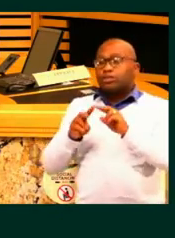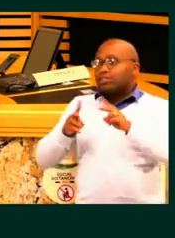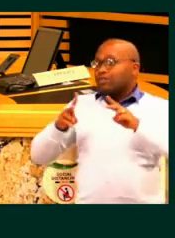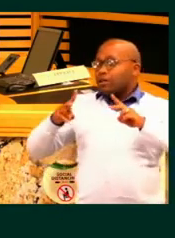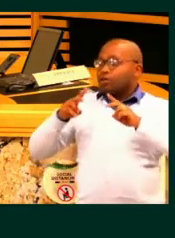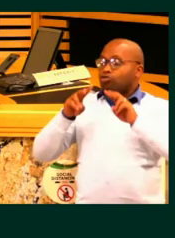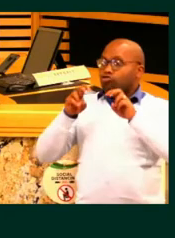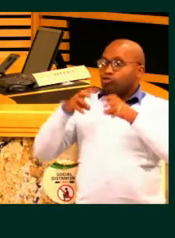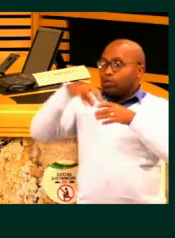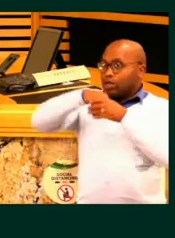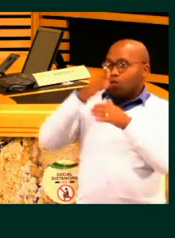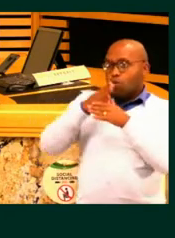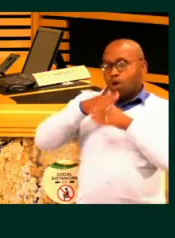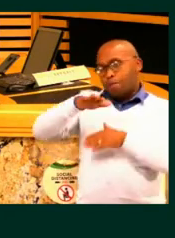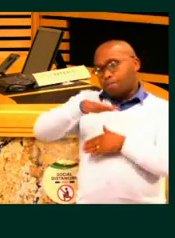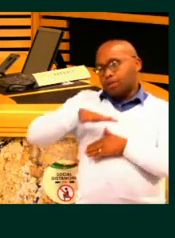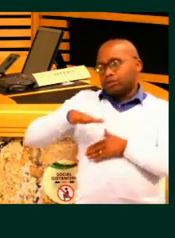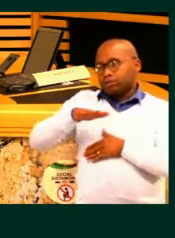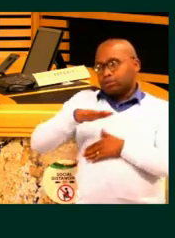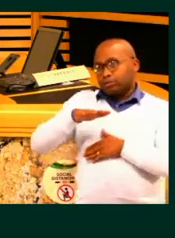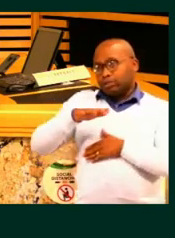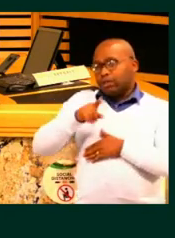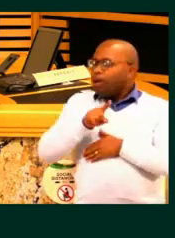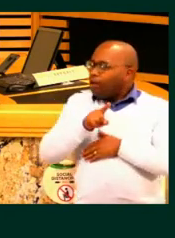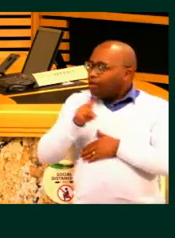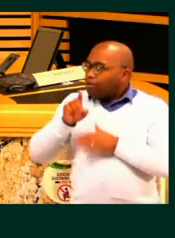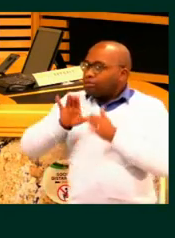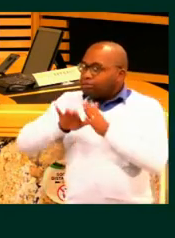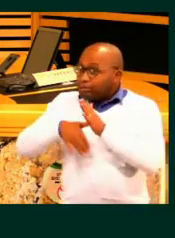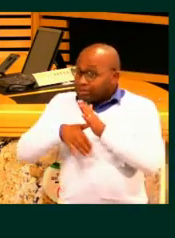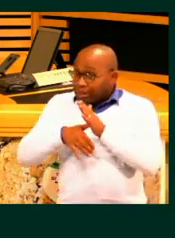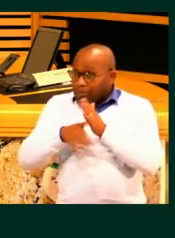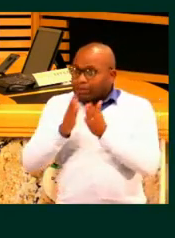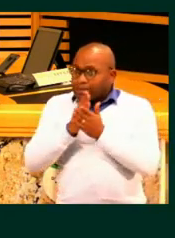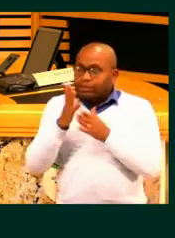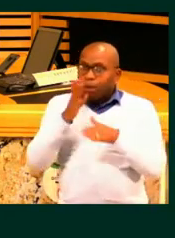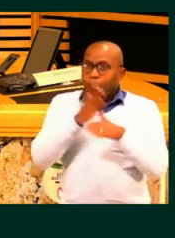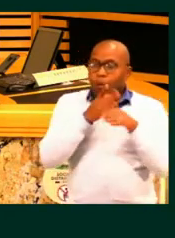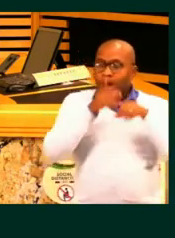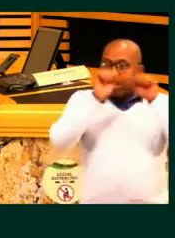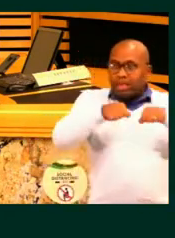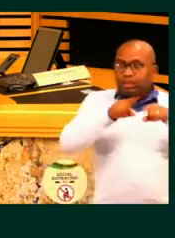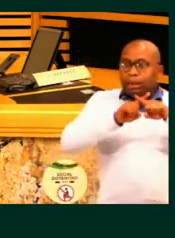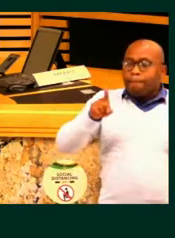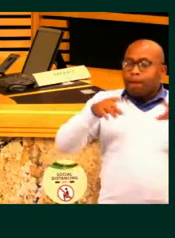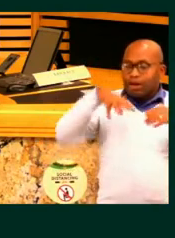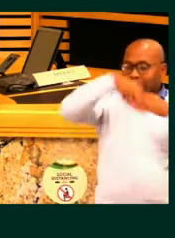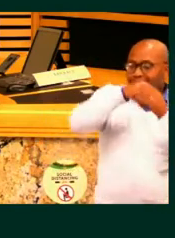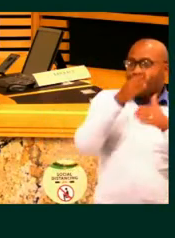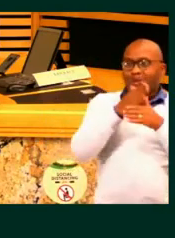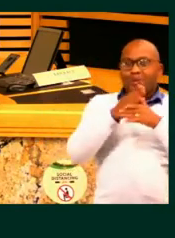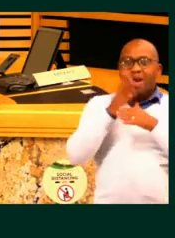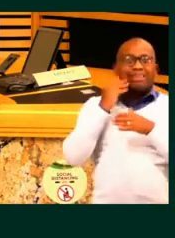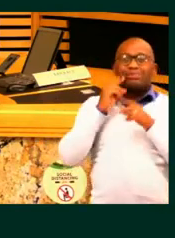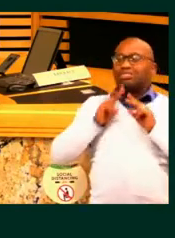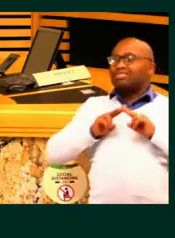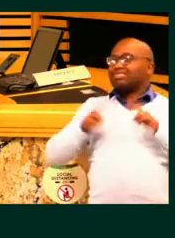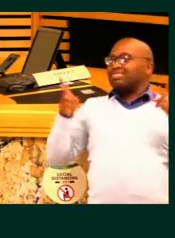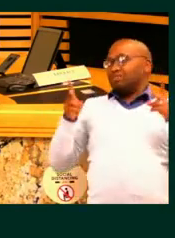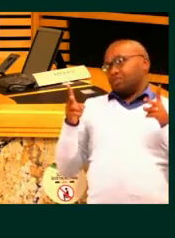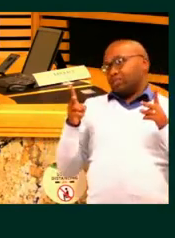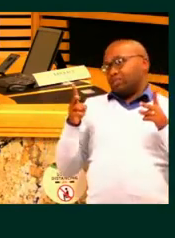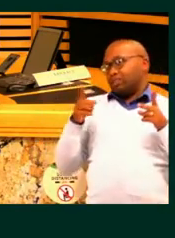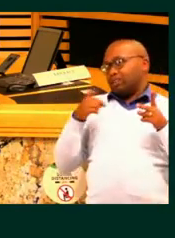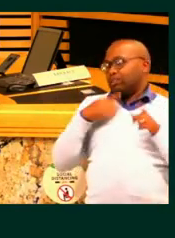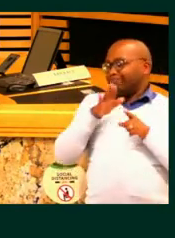not experience the same access to work opportunities as do their counterparts with disabilities without